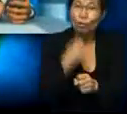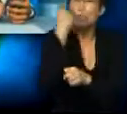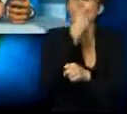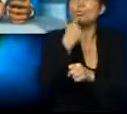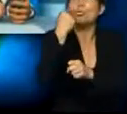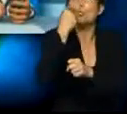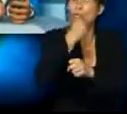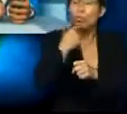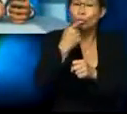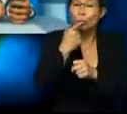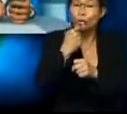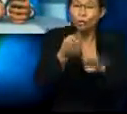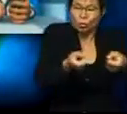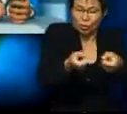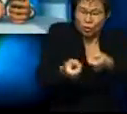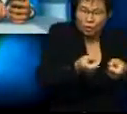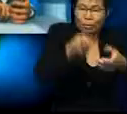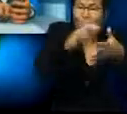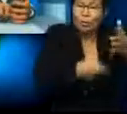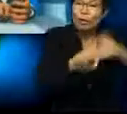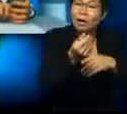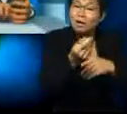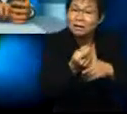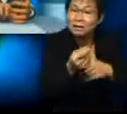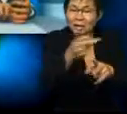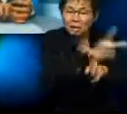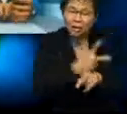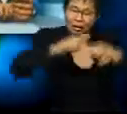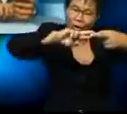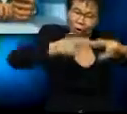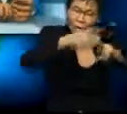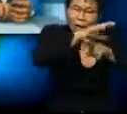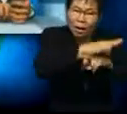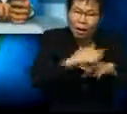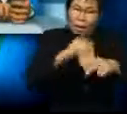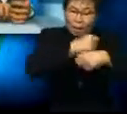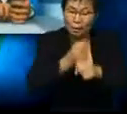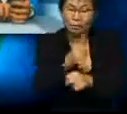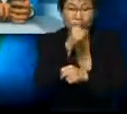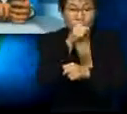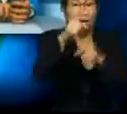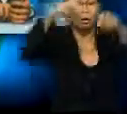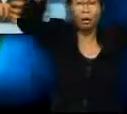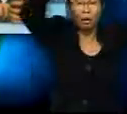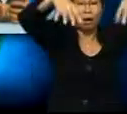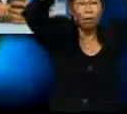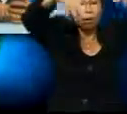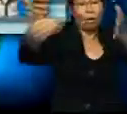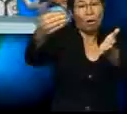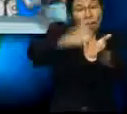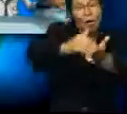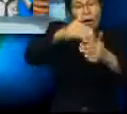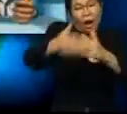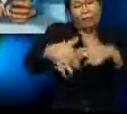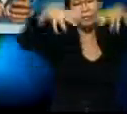is going to regulate prices, take care of repairs, and make sure the lights come on again after